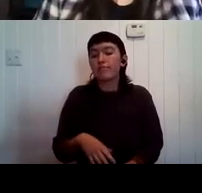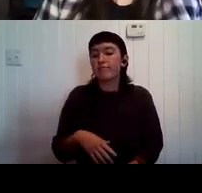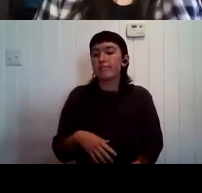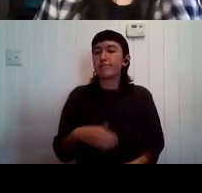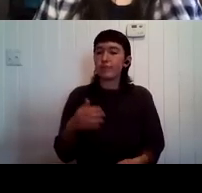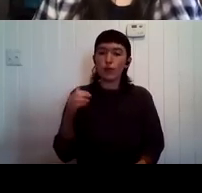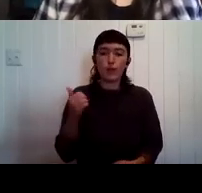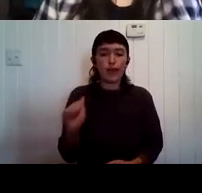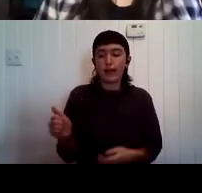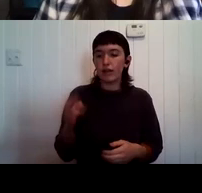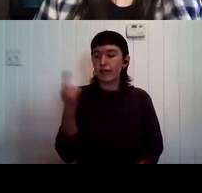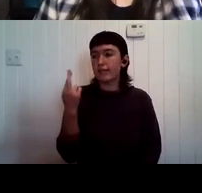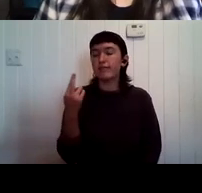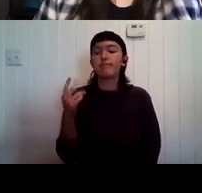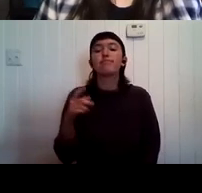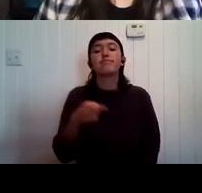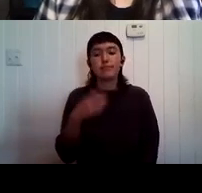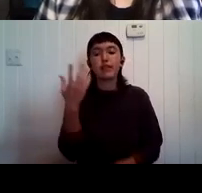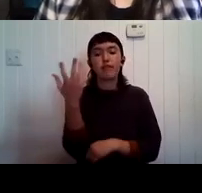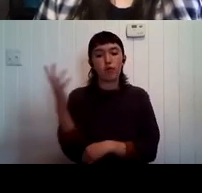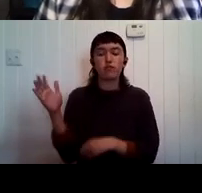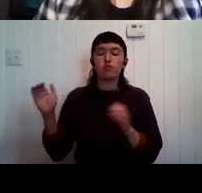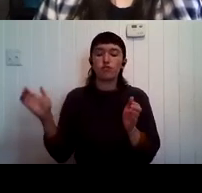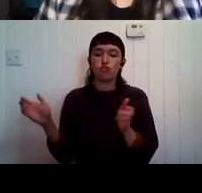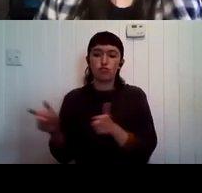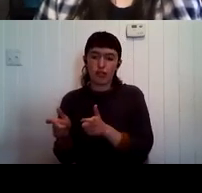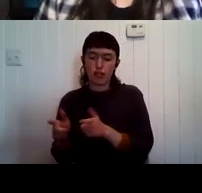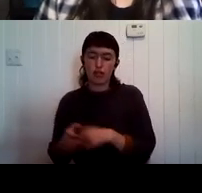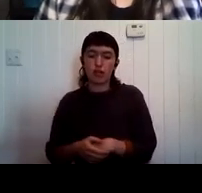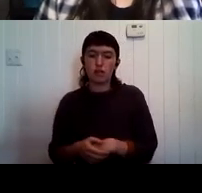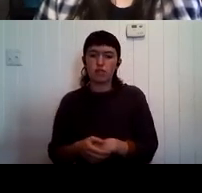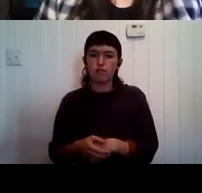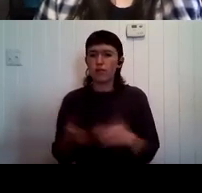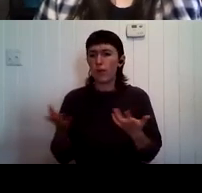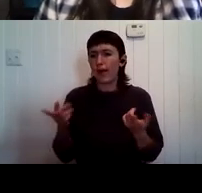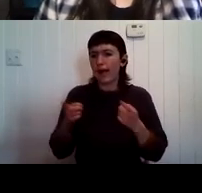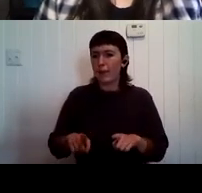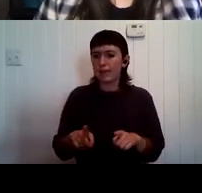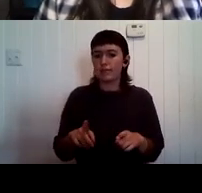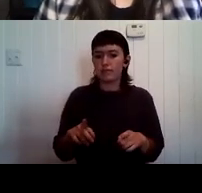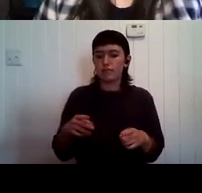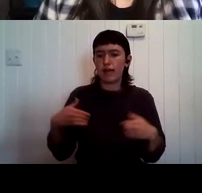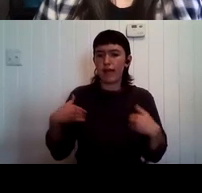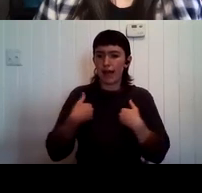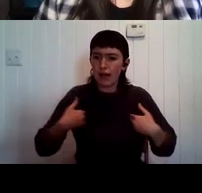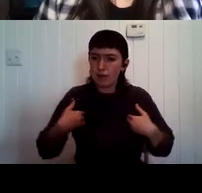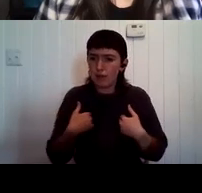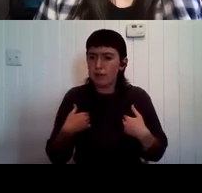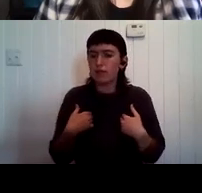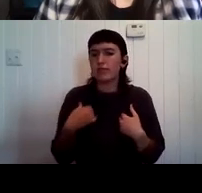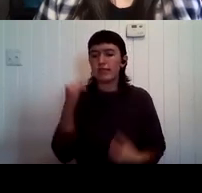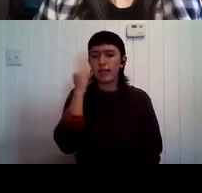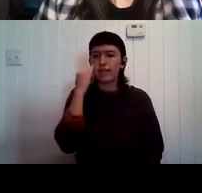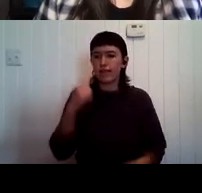forest is shrinking. What happens to the animals when they live in a smaller